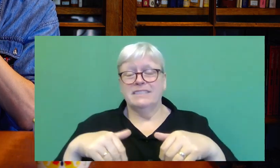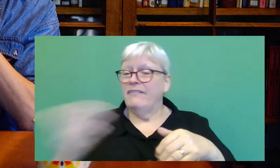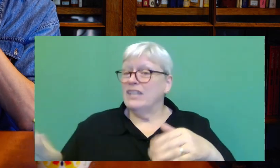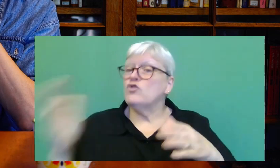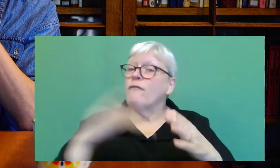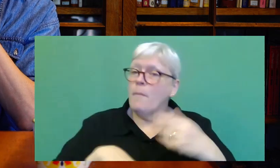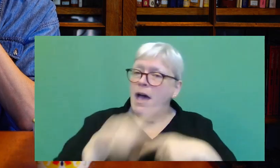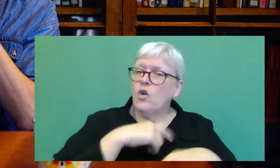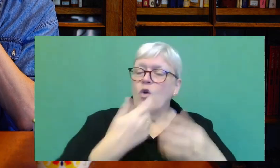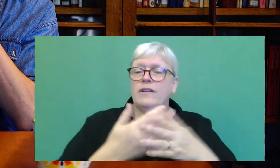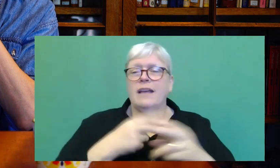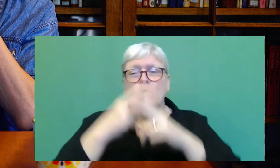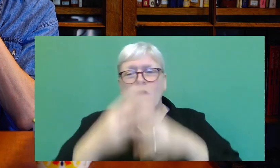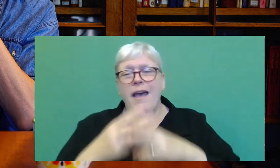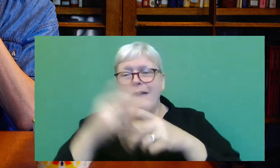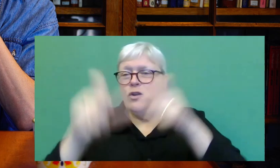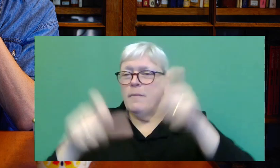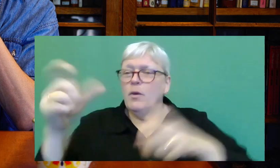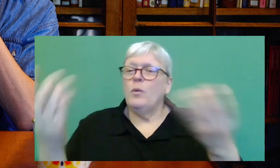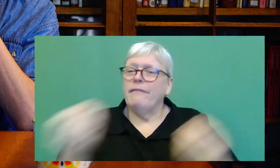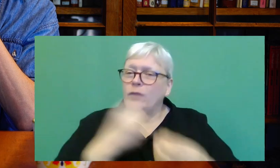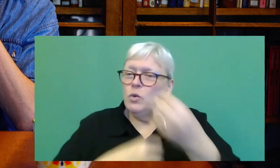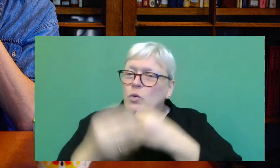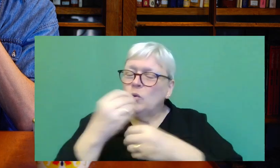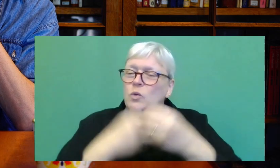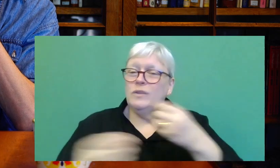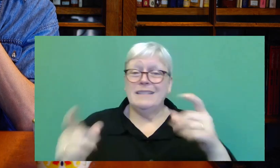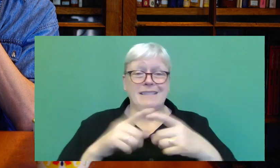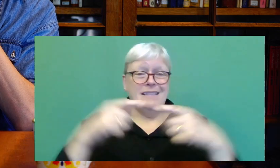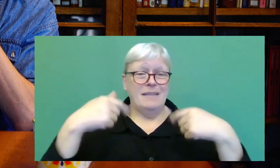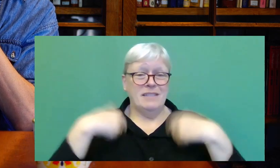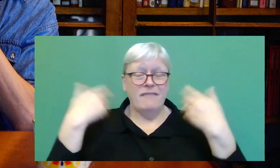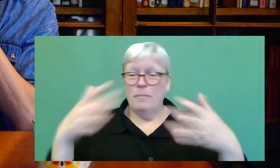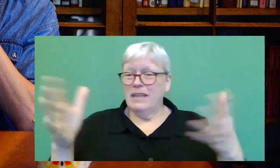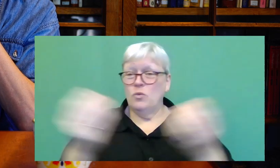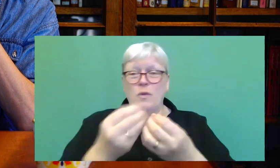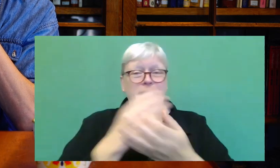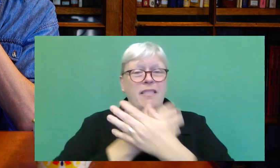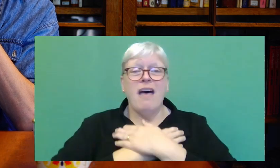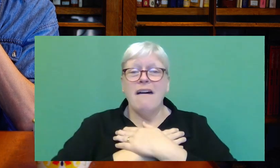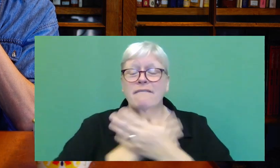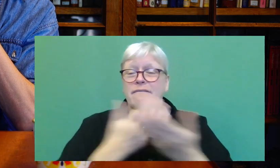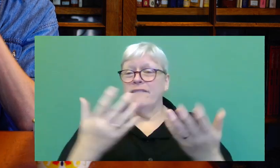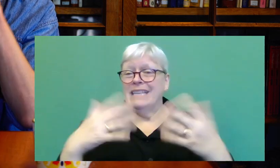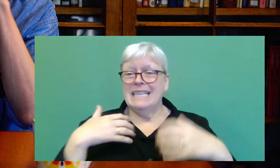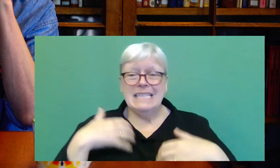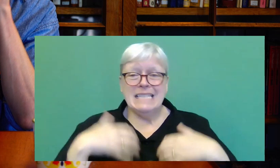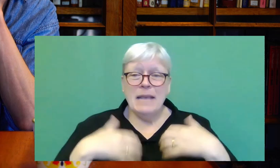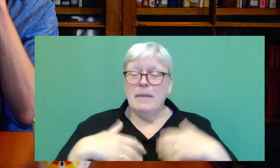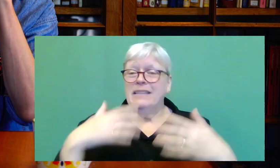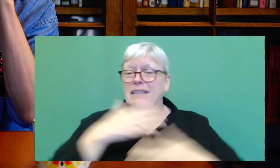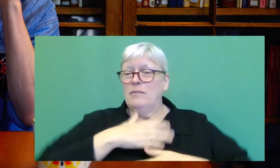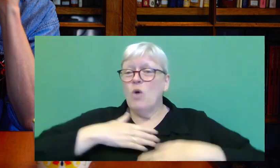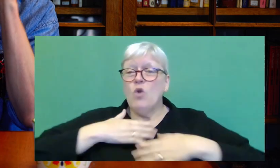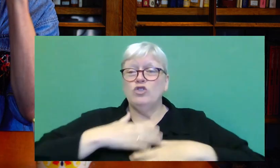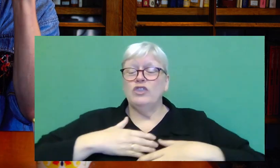think much like I was with love and excitement and emotions, I've always maybe given too